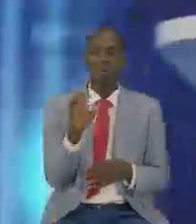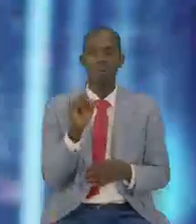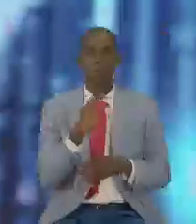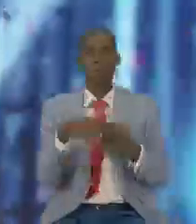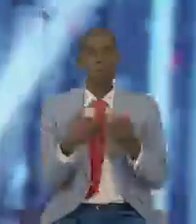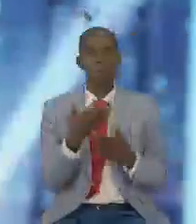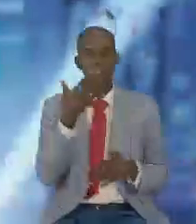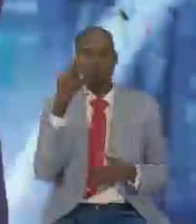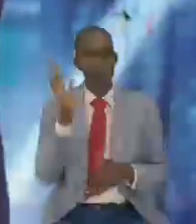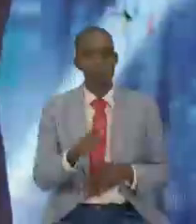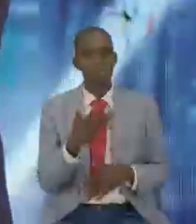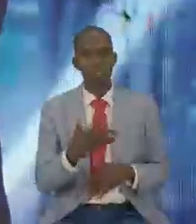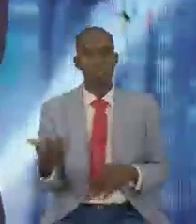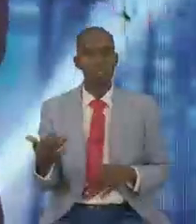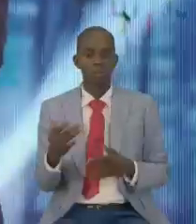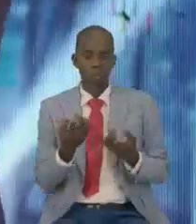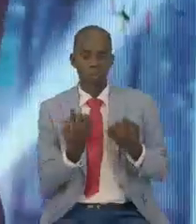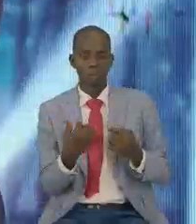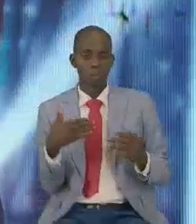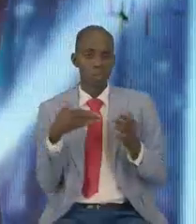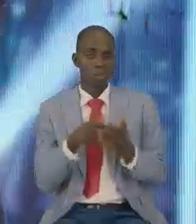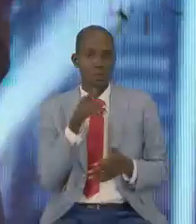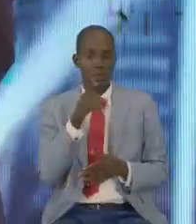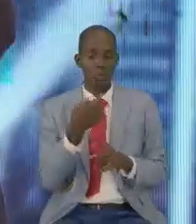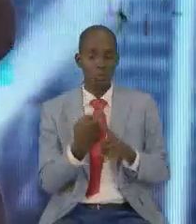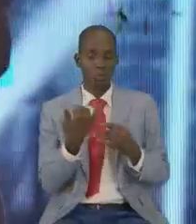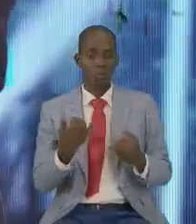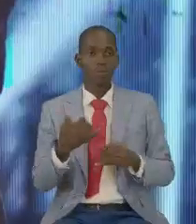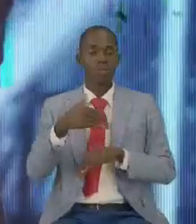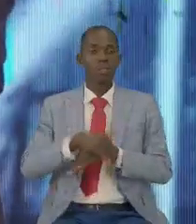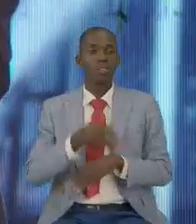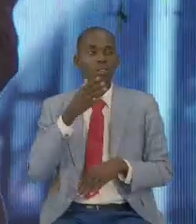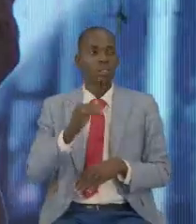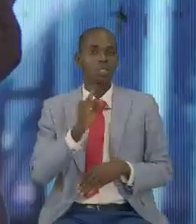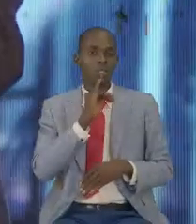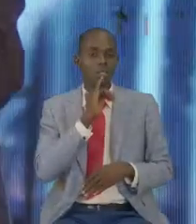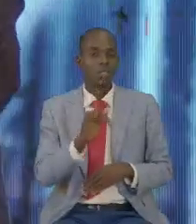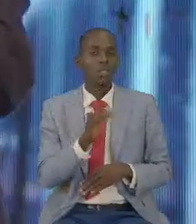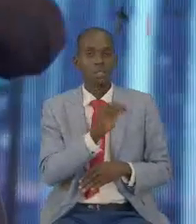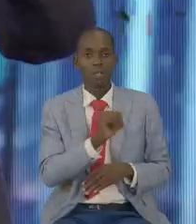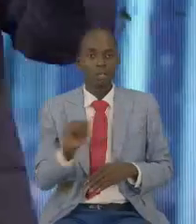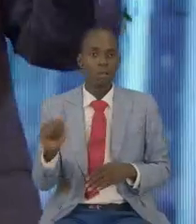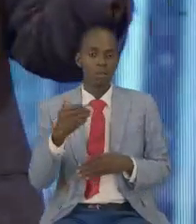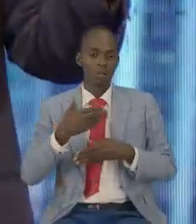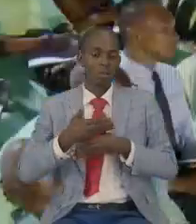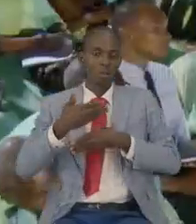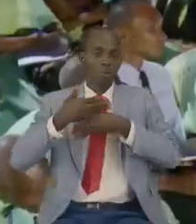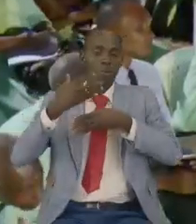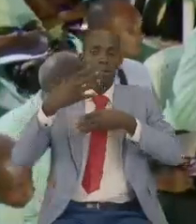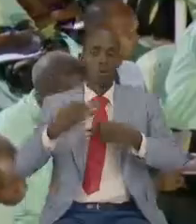from tonight, there is a wall of demarcation between you and the